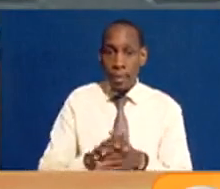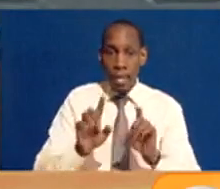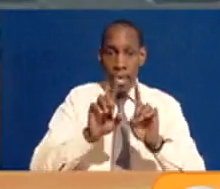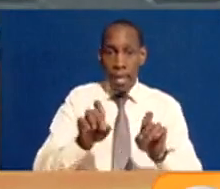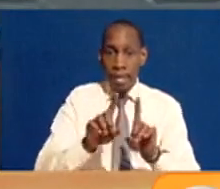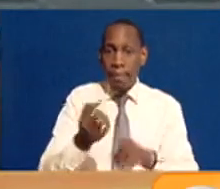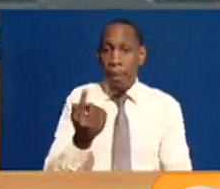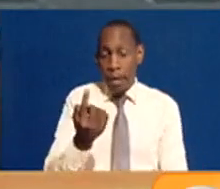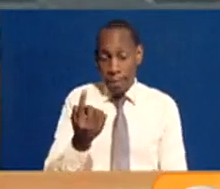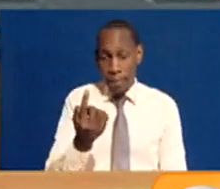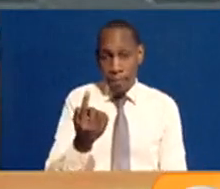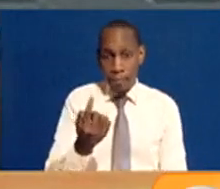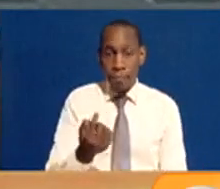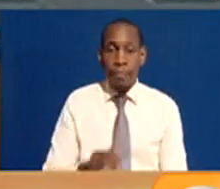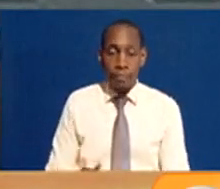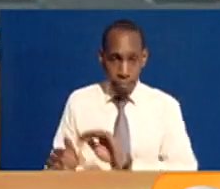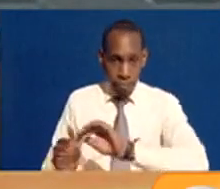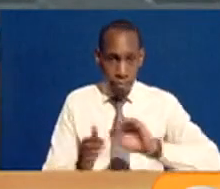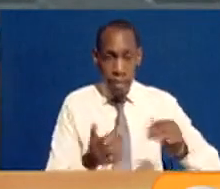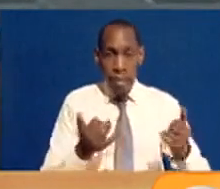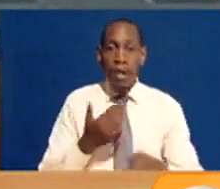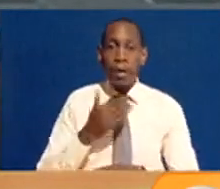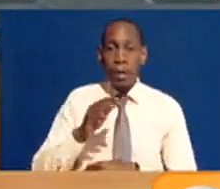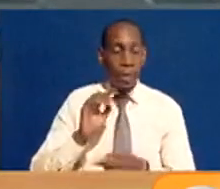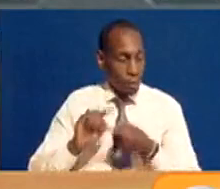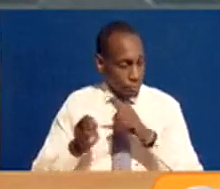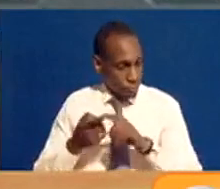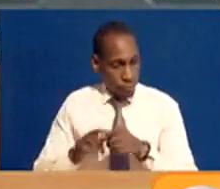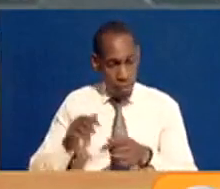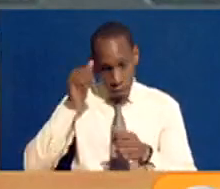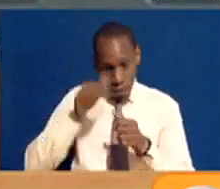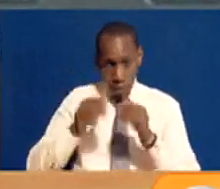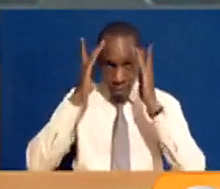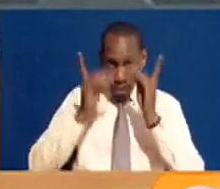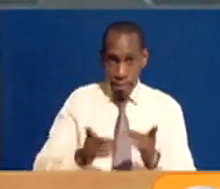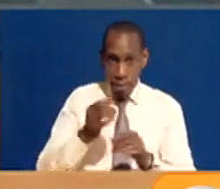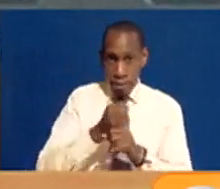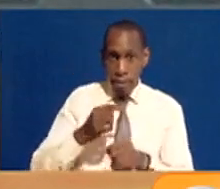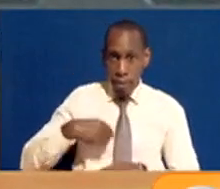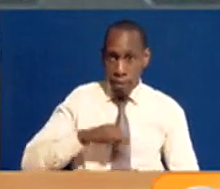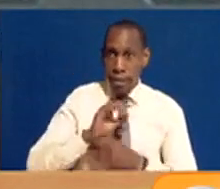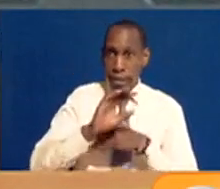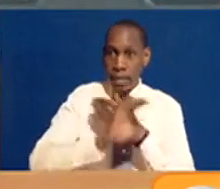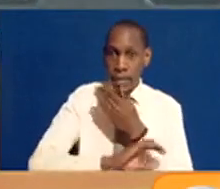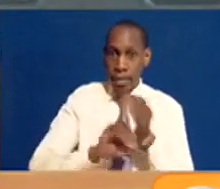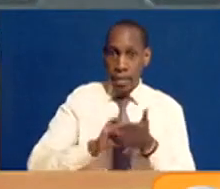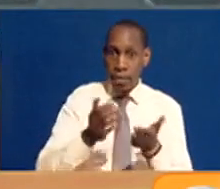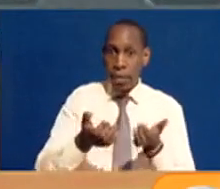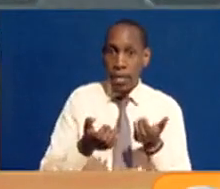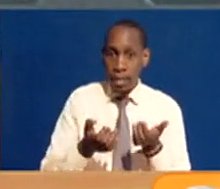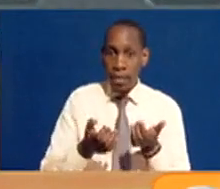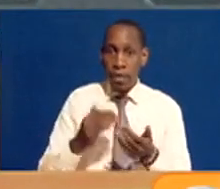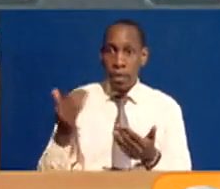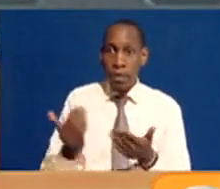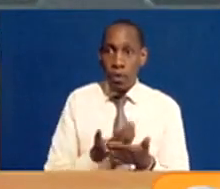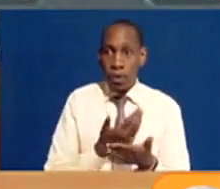exam? Good. Now, I want you to remember the decision we made as a country that we needed to do